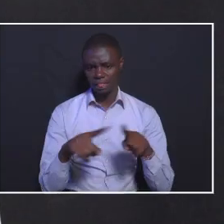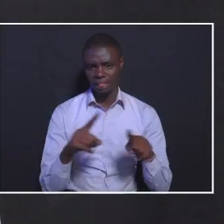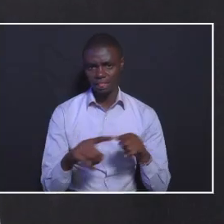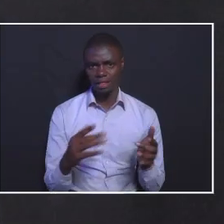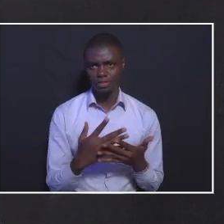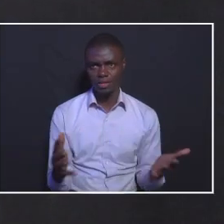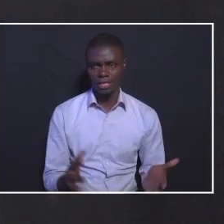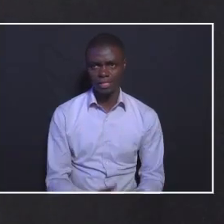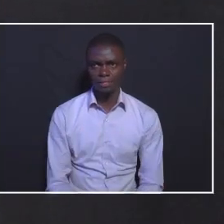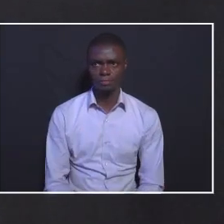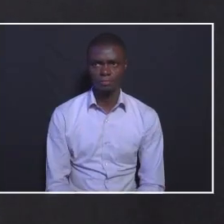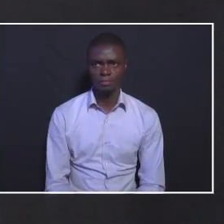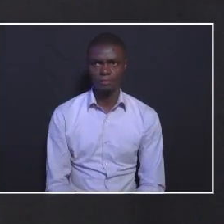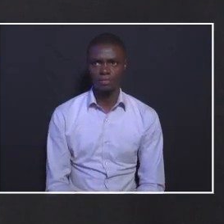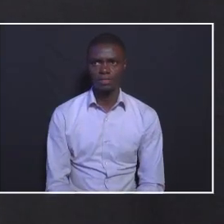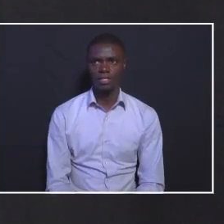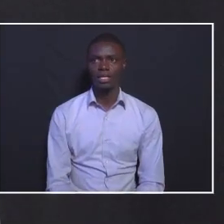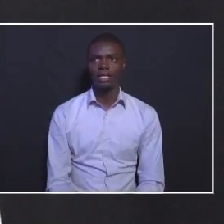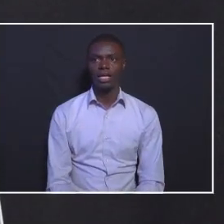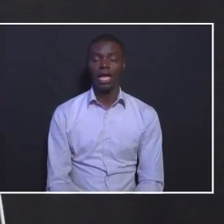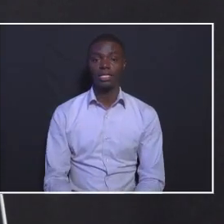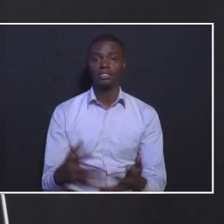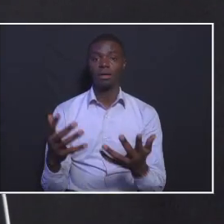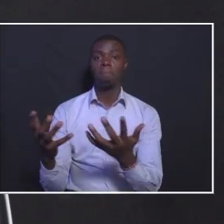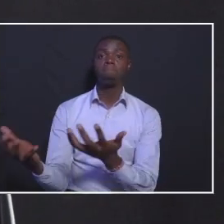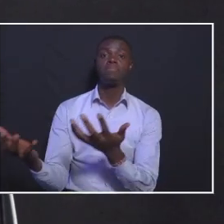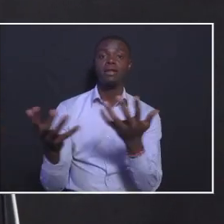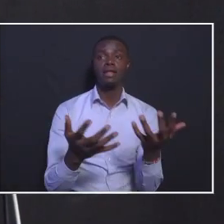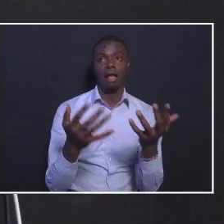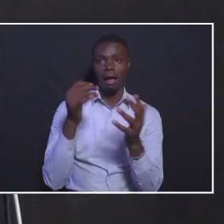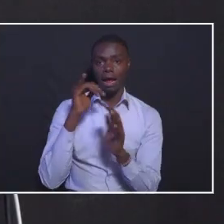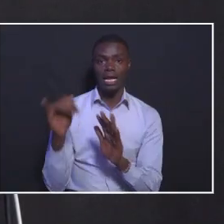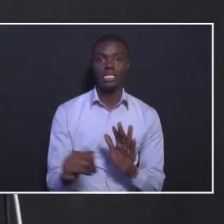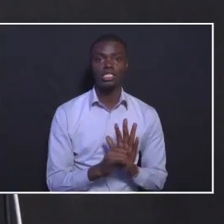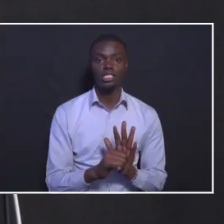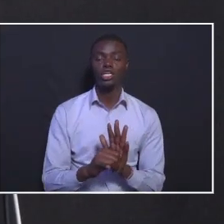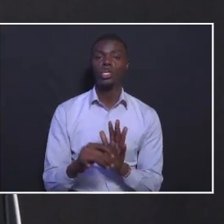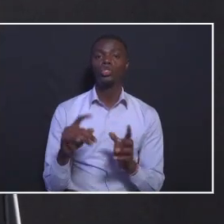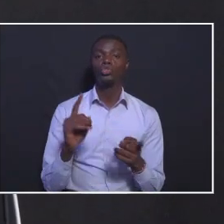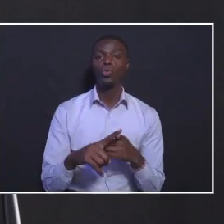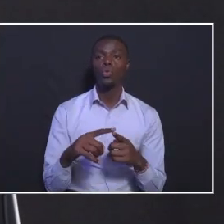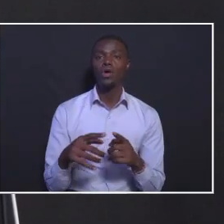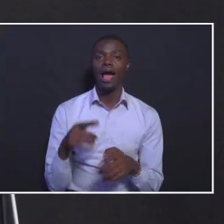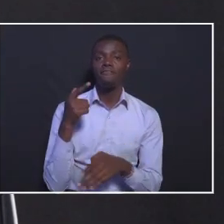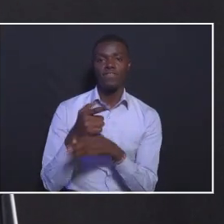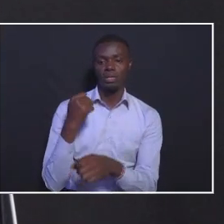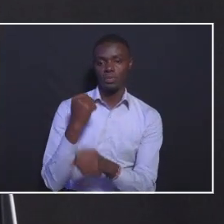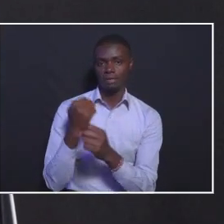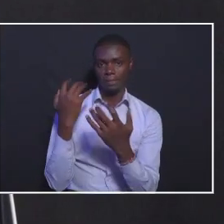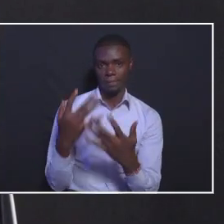and bring a sonic identity to one of the films that we had done.